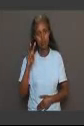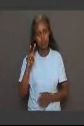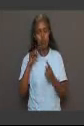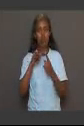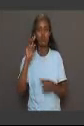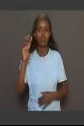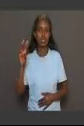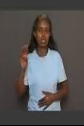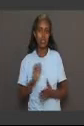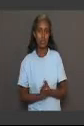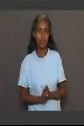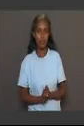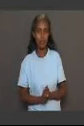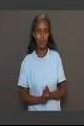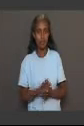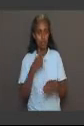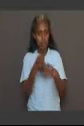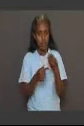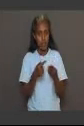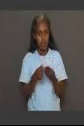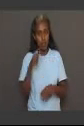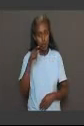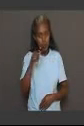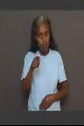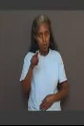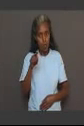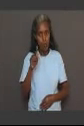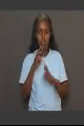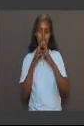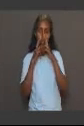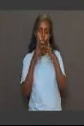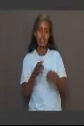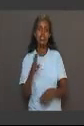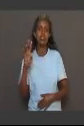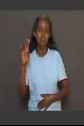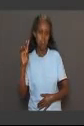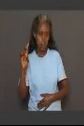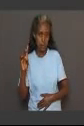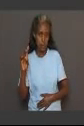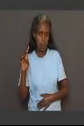6. So, you could have answered 7,